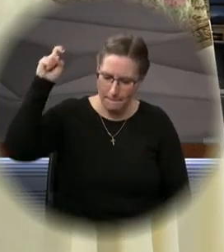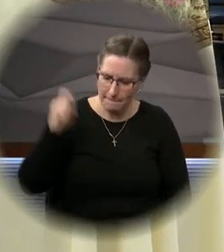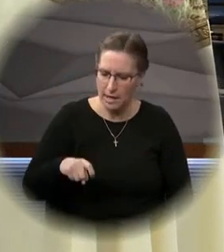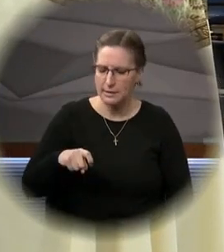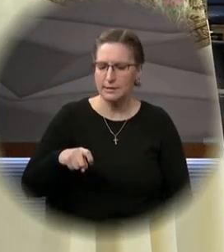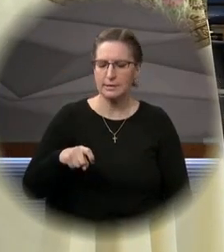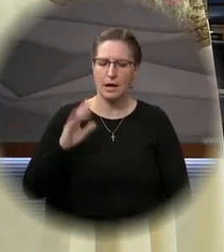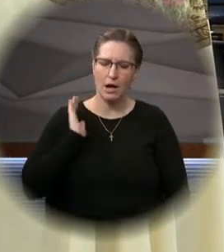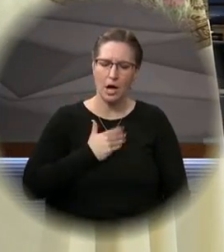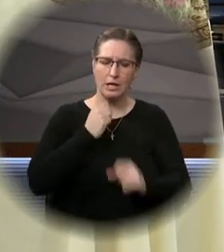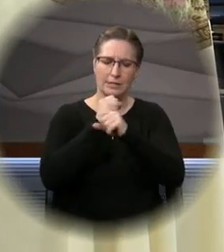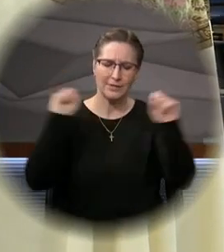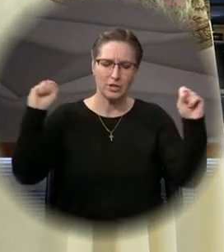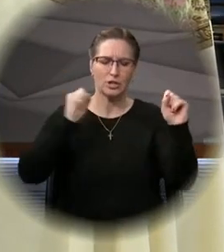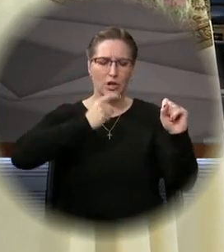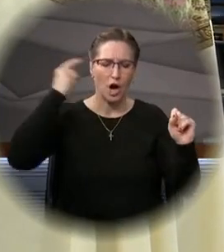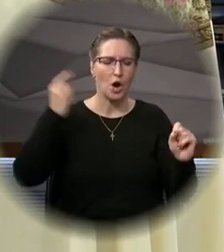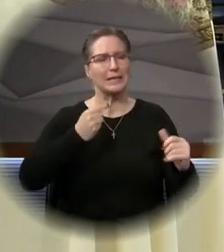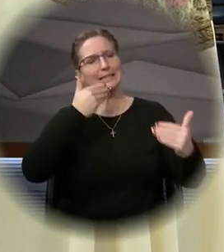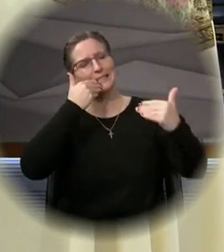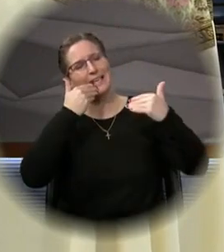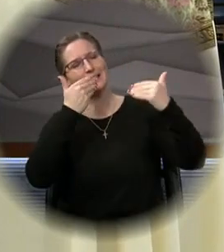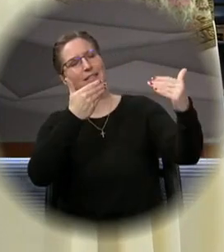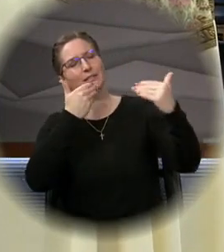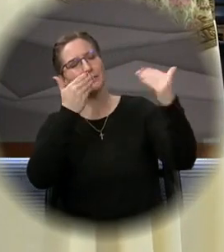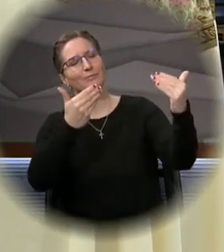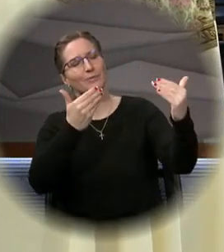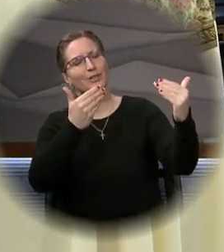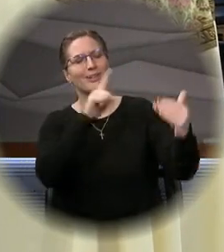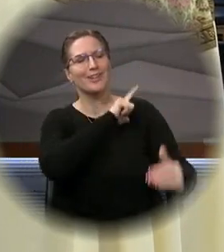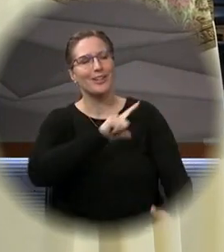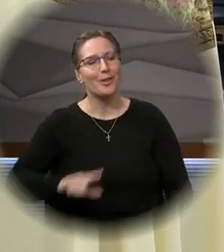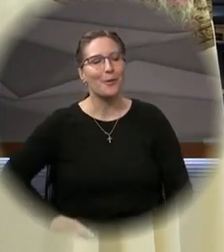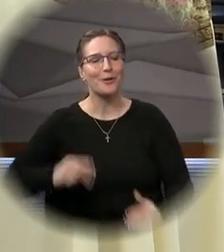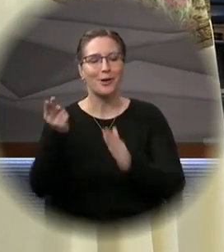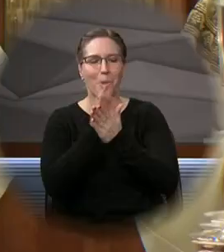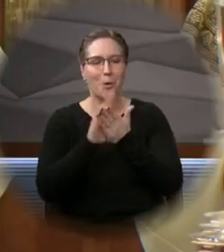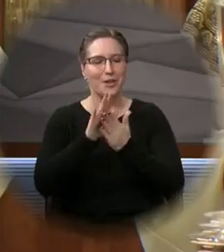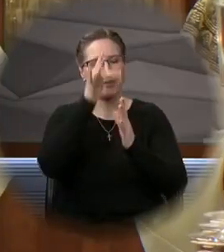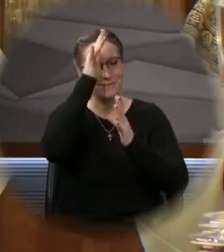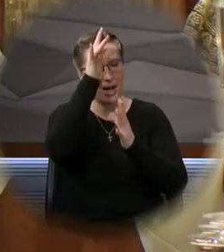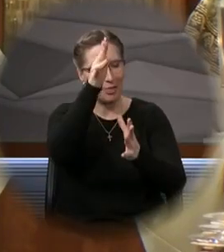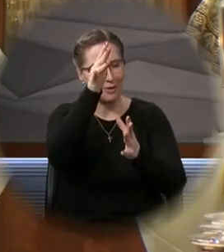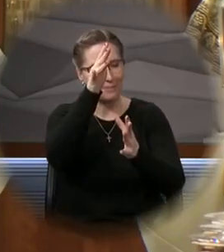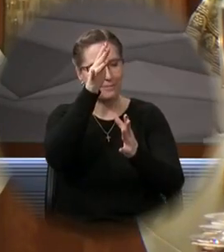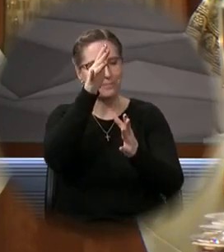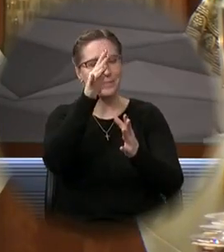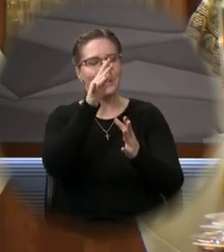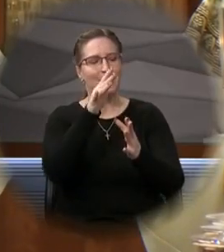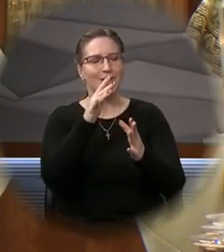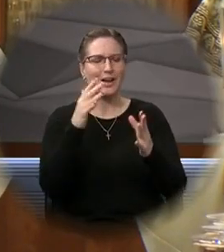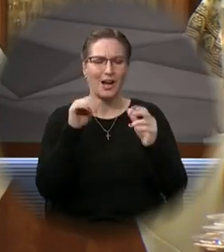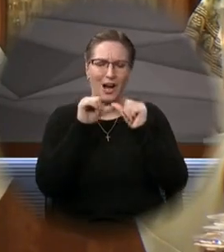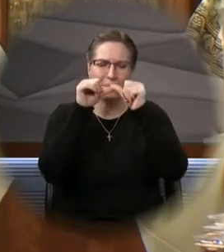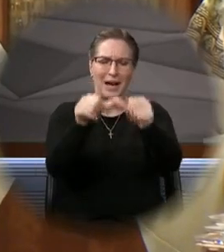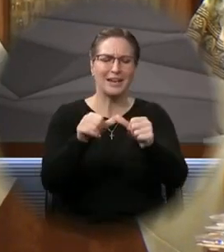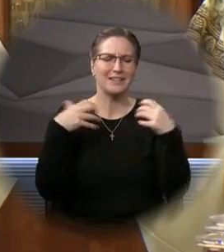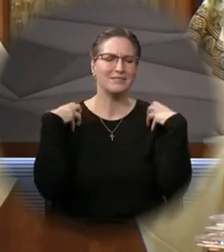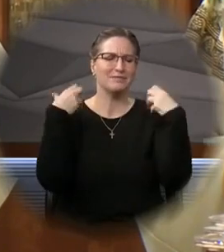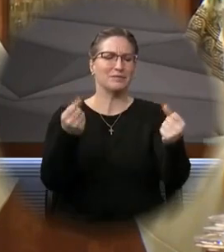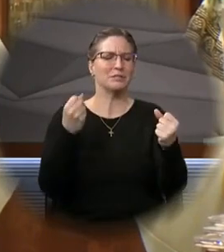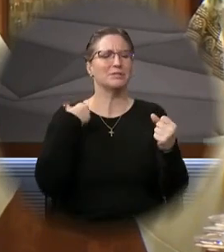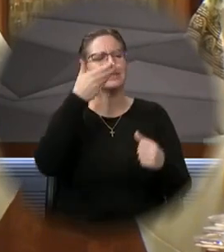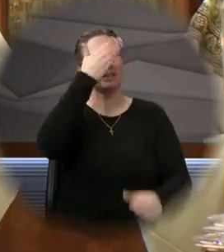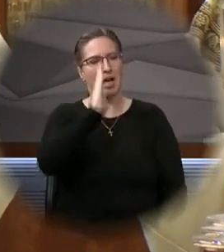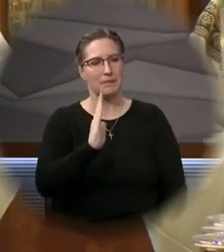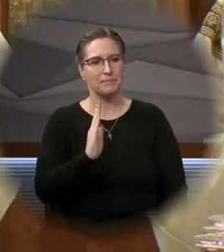salvation, always and everywhere to give you thanks, Lord, Holy Father, Almighty and Eternal God.